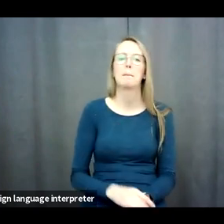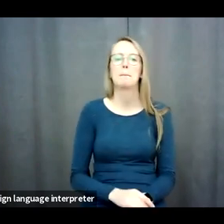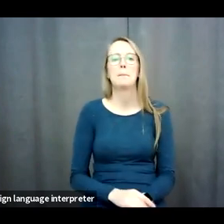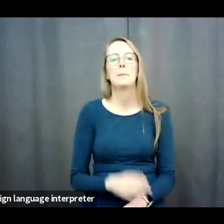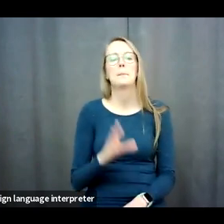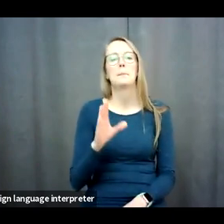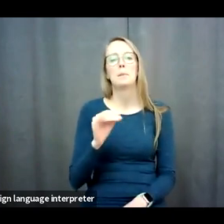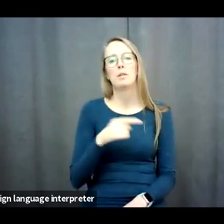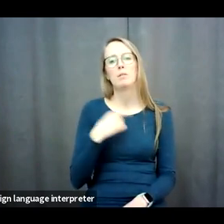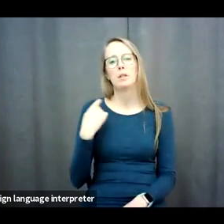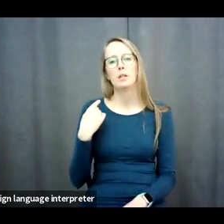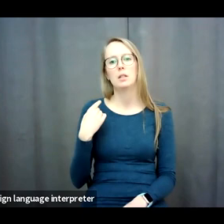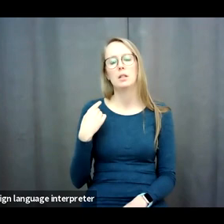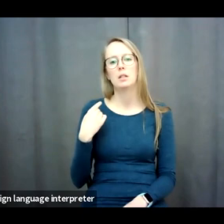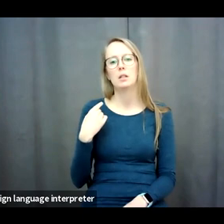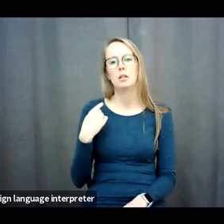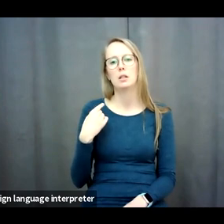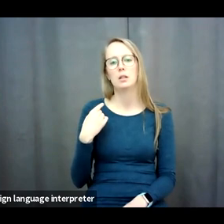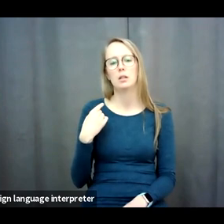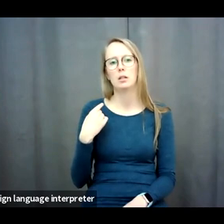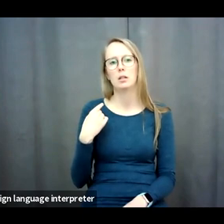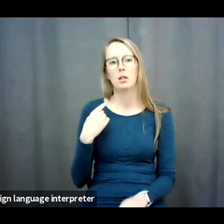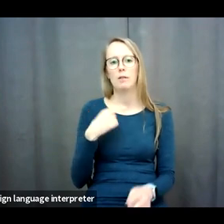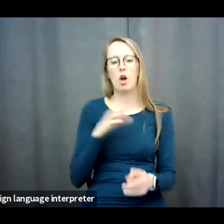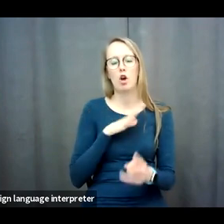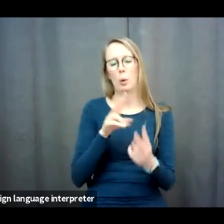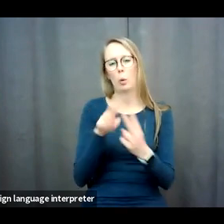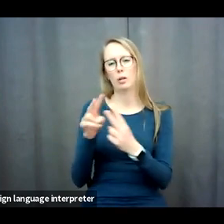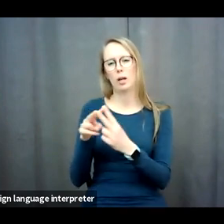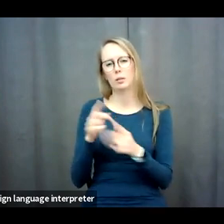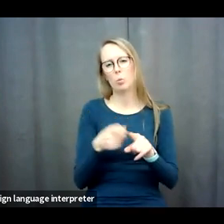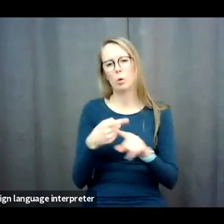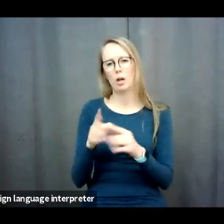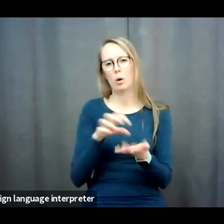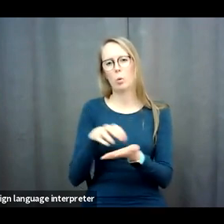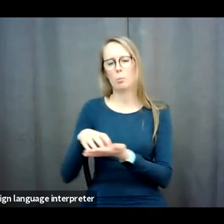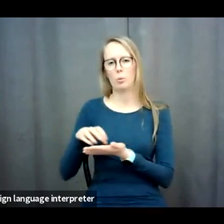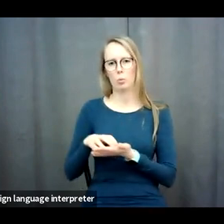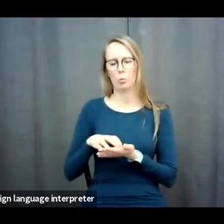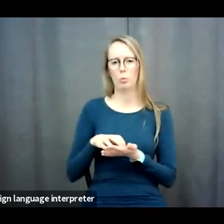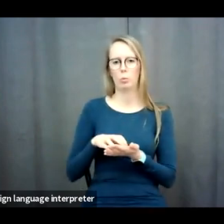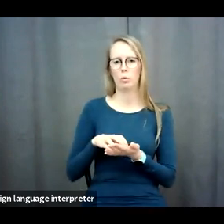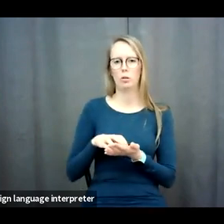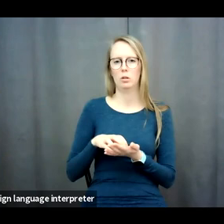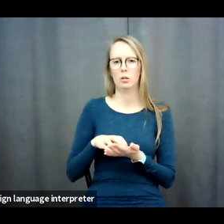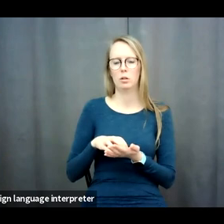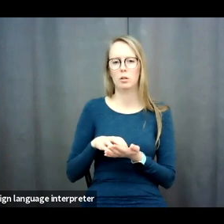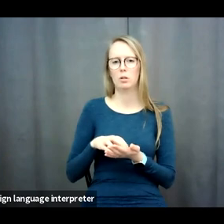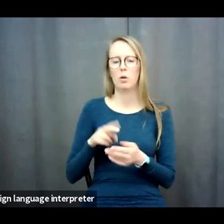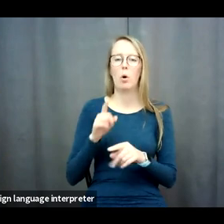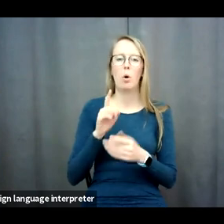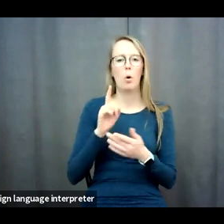We often, because our contacts in municipalities are other like desk